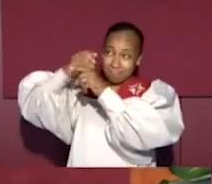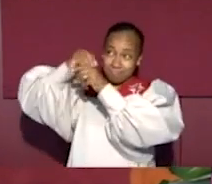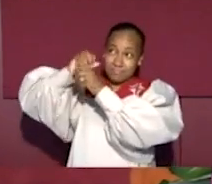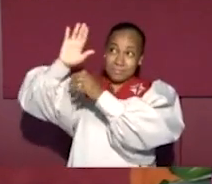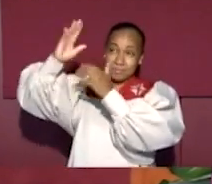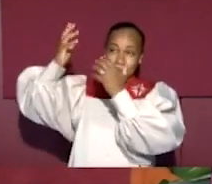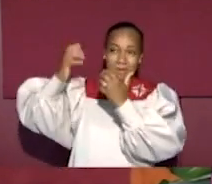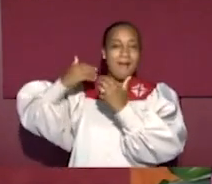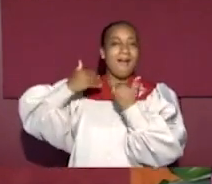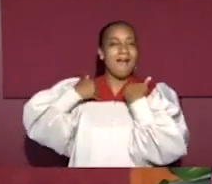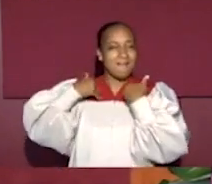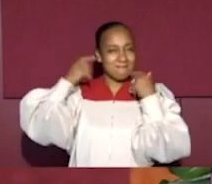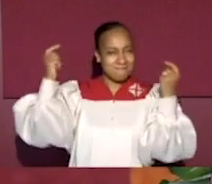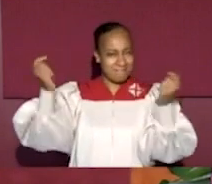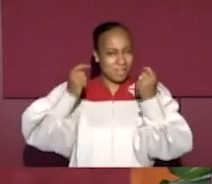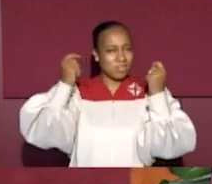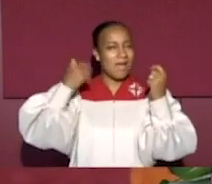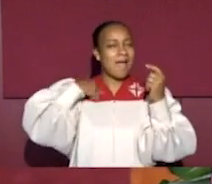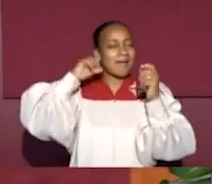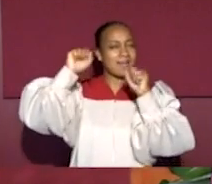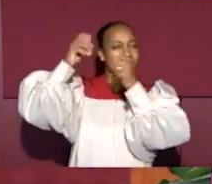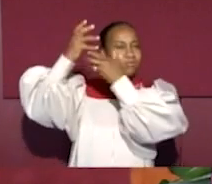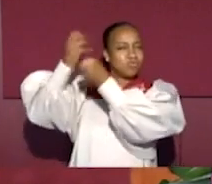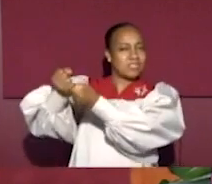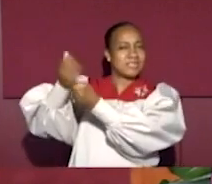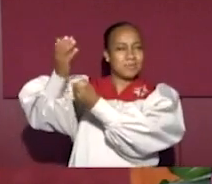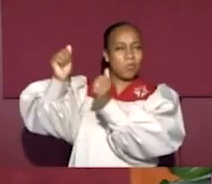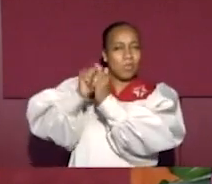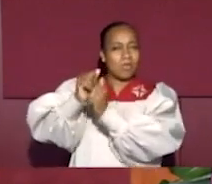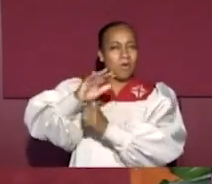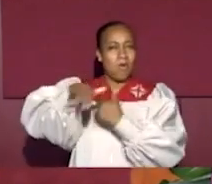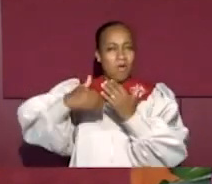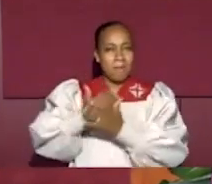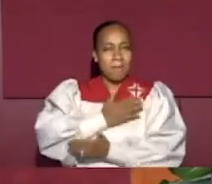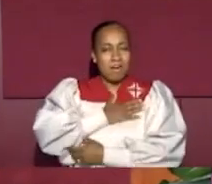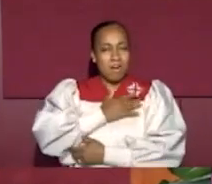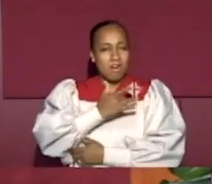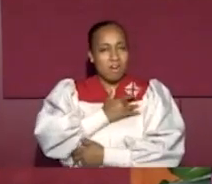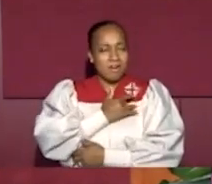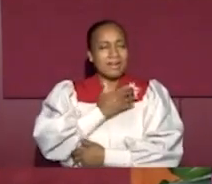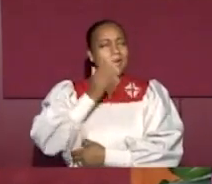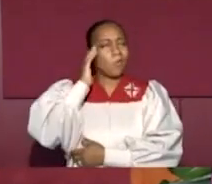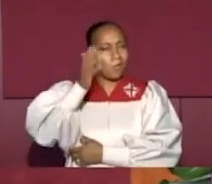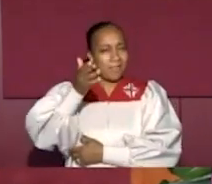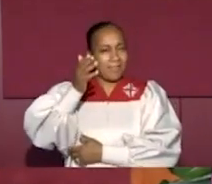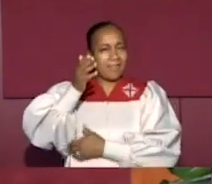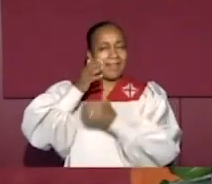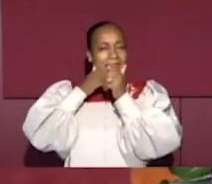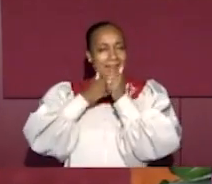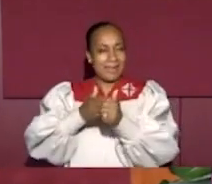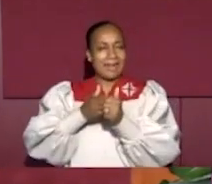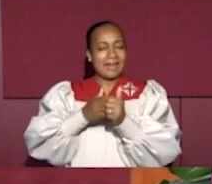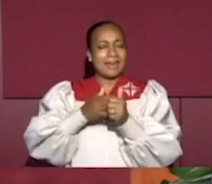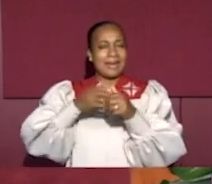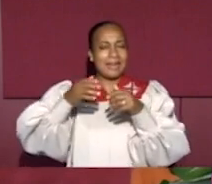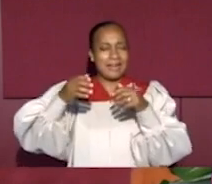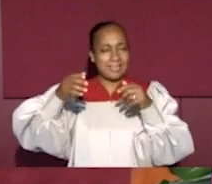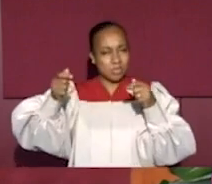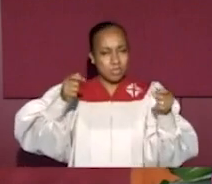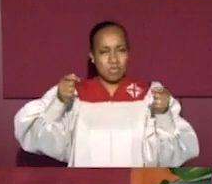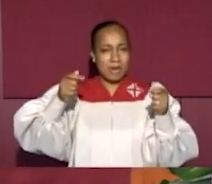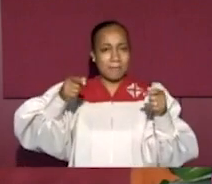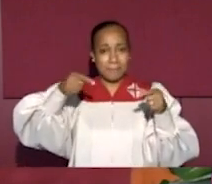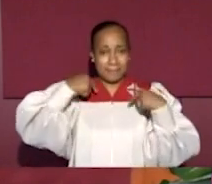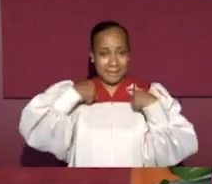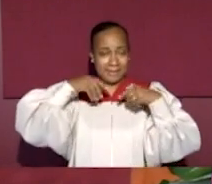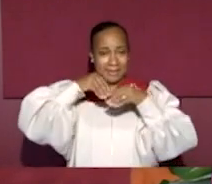the victory. I can trust in Him with all of my heart, and He's going to lead and guide and direct me through